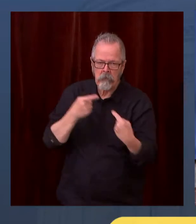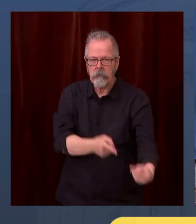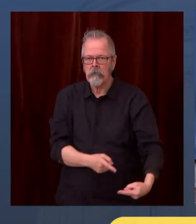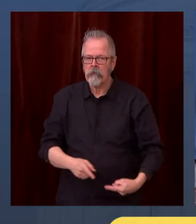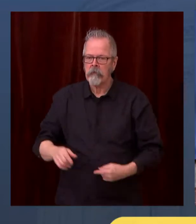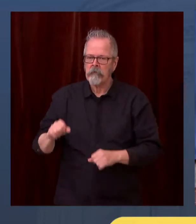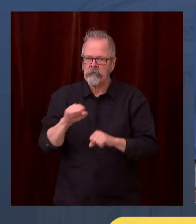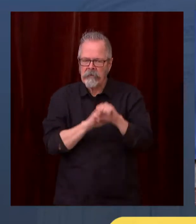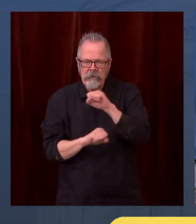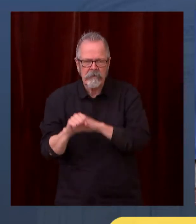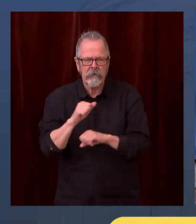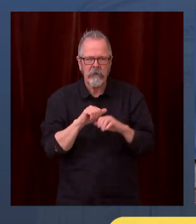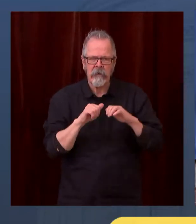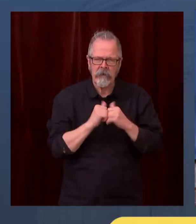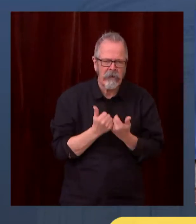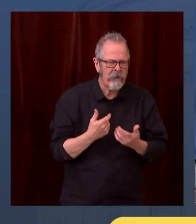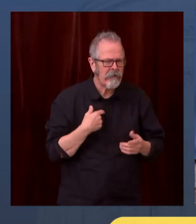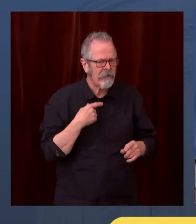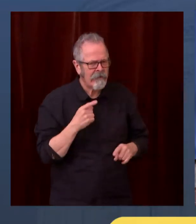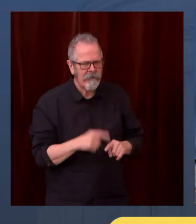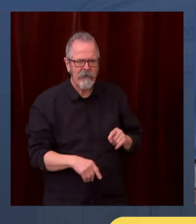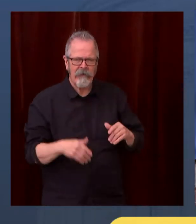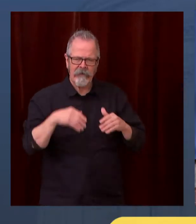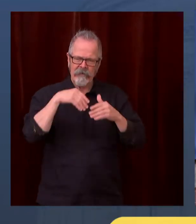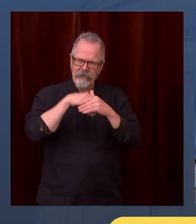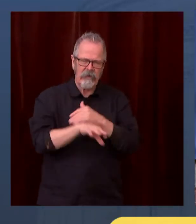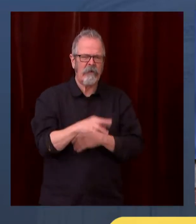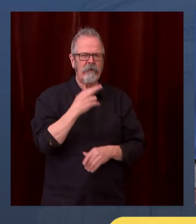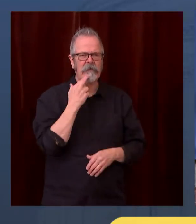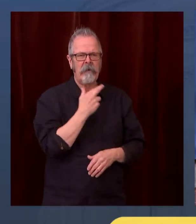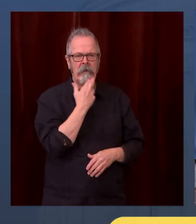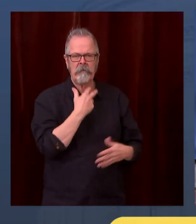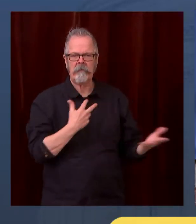indoor dining, for instance. We've been impressed with the innovative